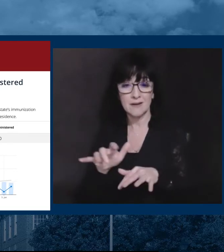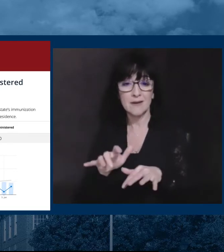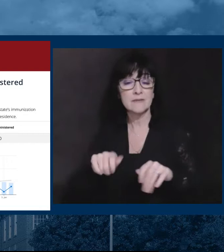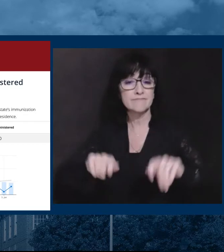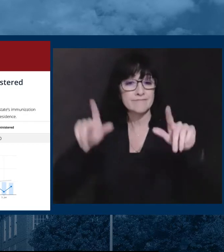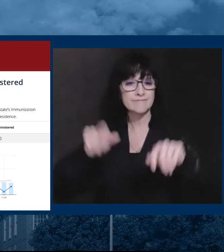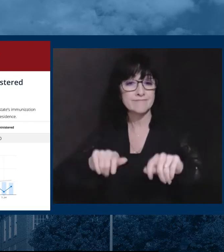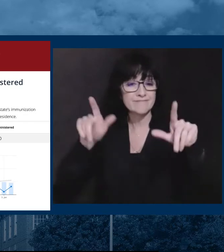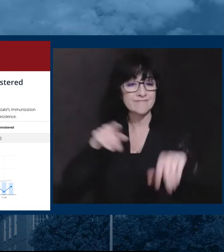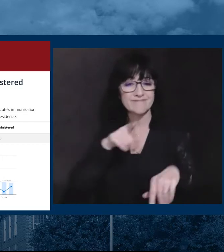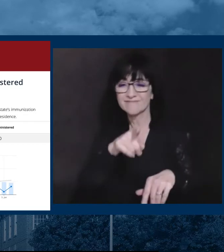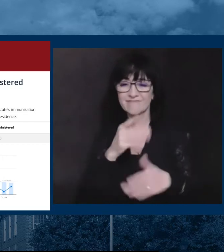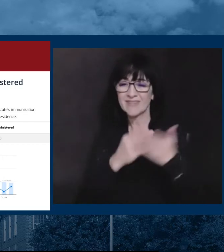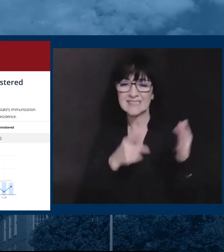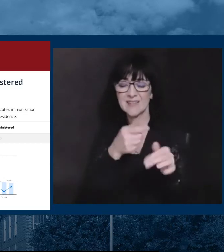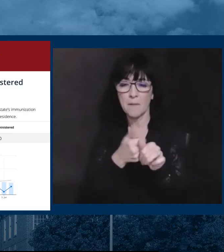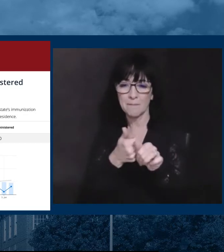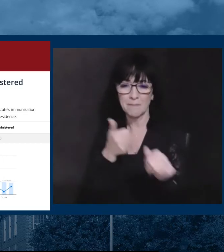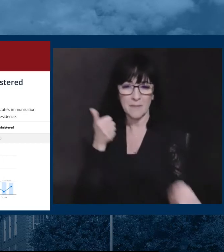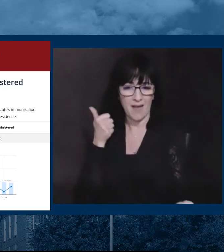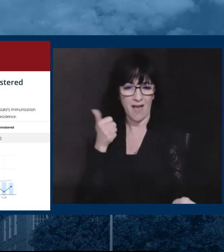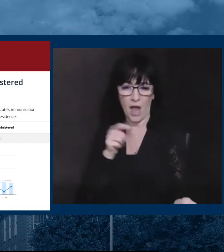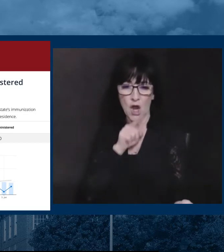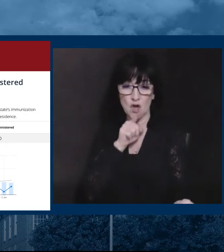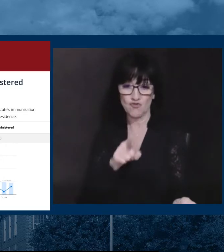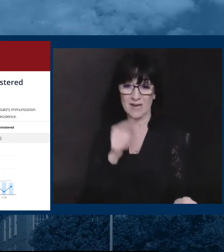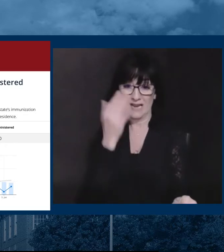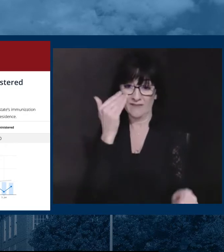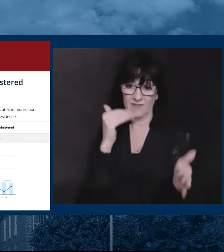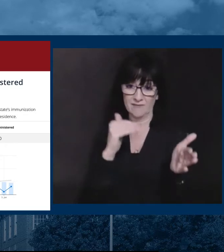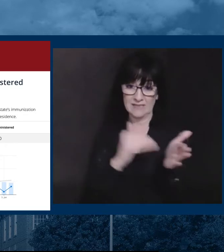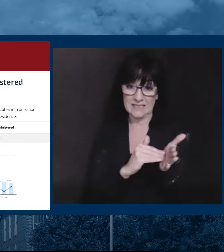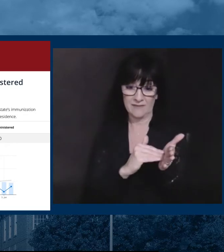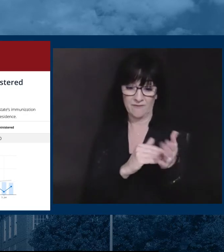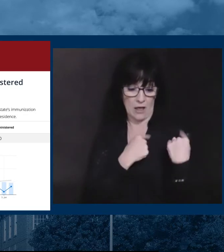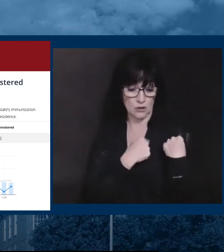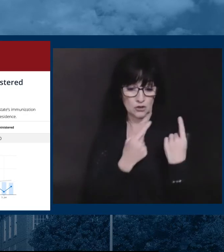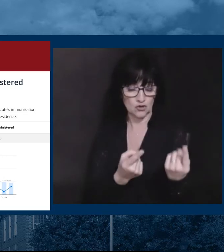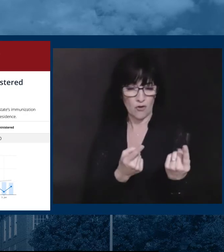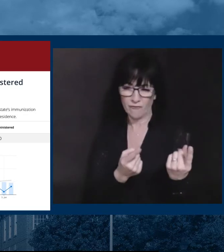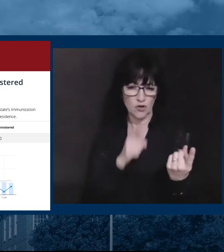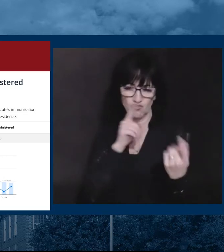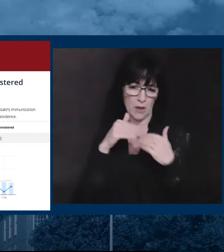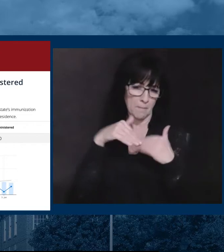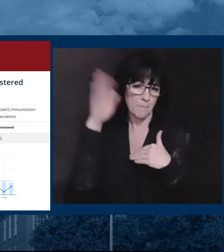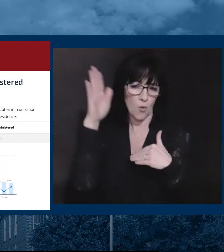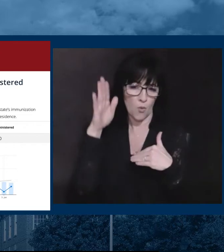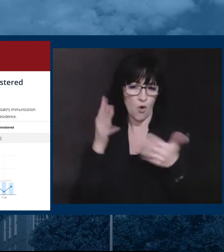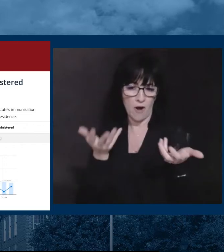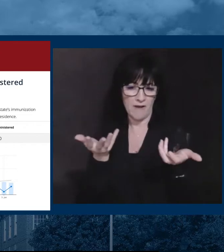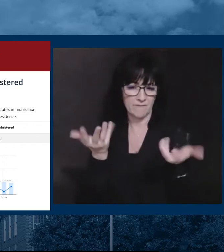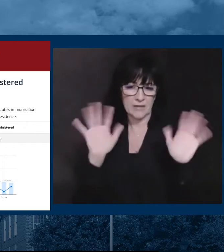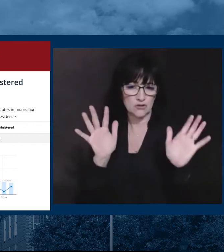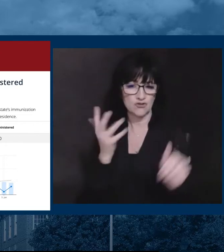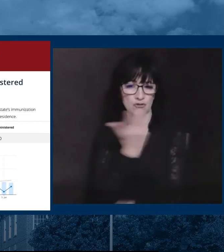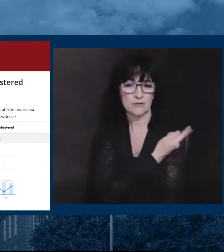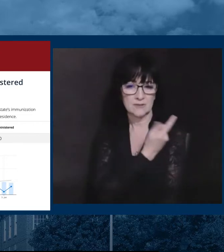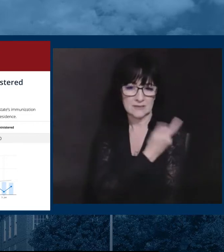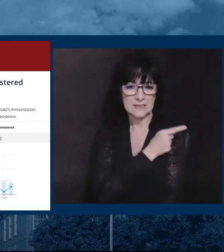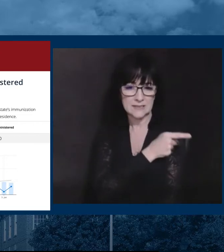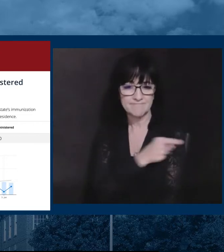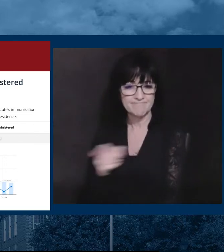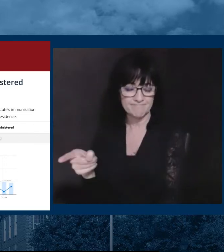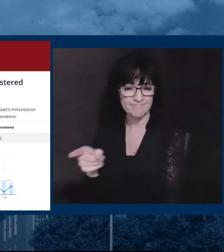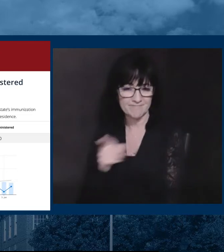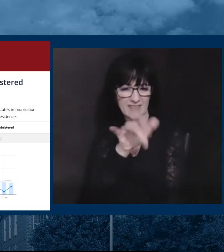any bottlenecks and resolve them. But we do know that our vaccination numbers are probably a bit higher than what you